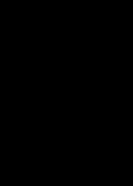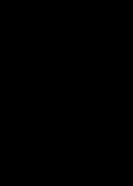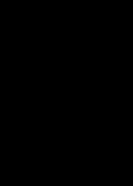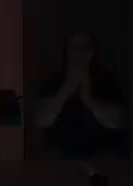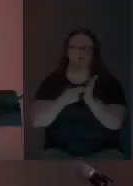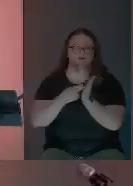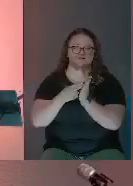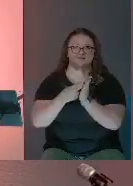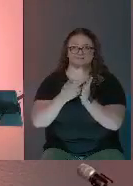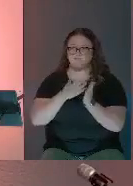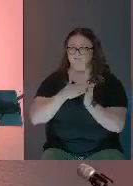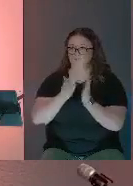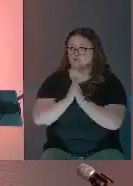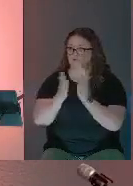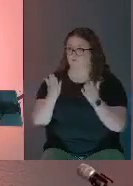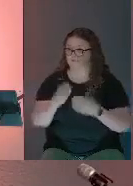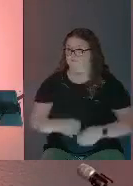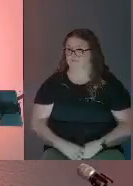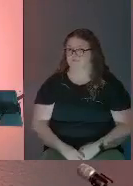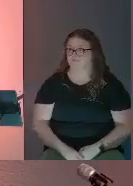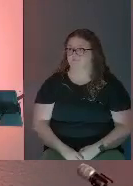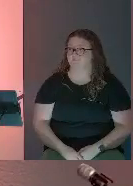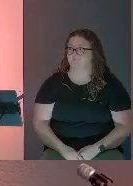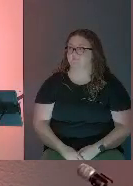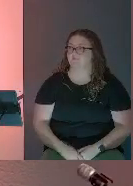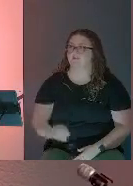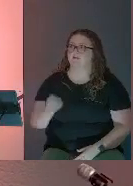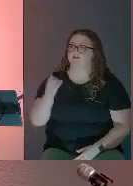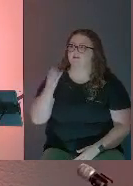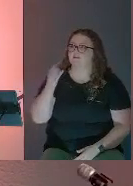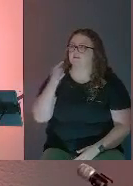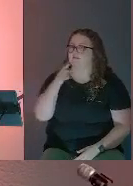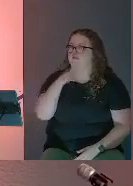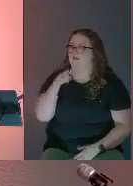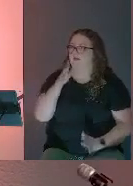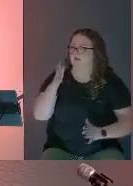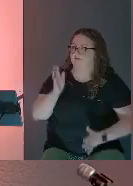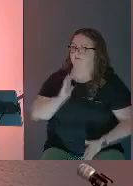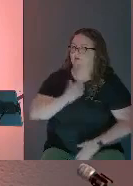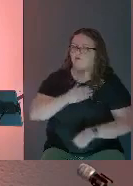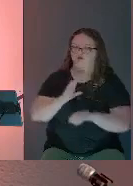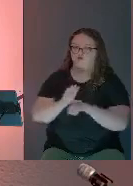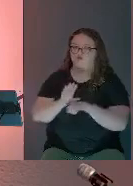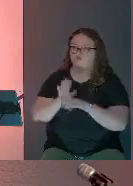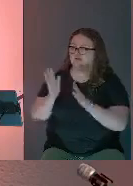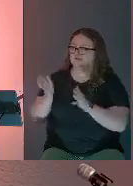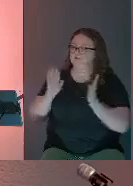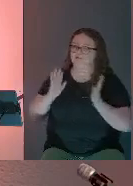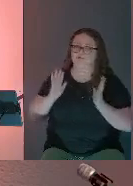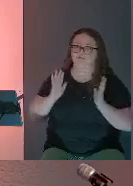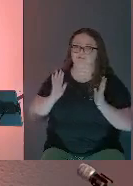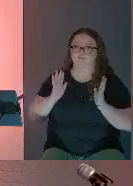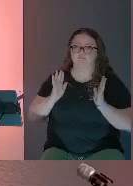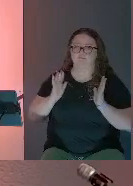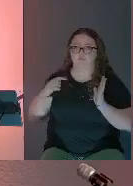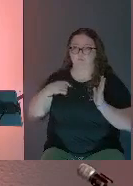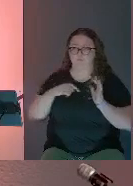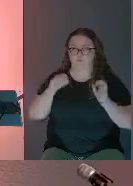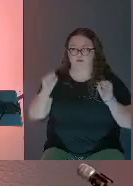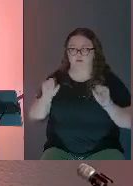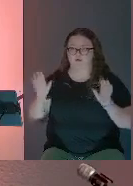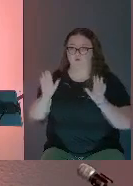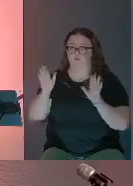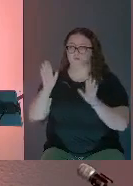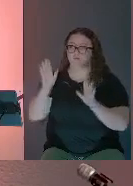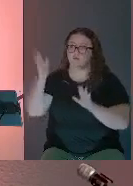is? That they just leave the church alone. That they just leave us alone so that we can do what God has